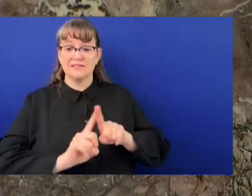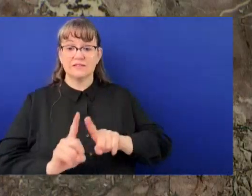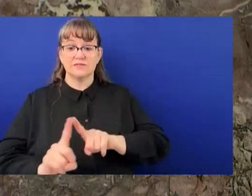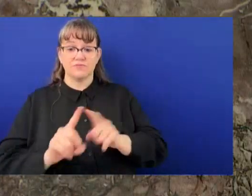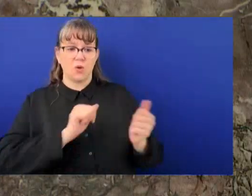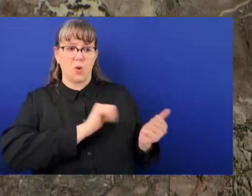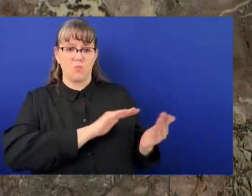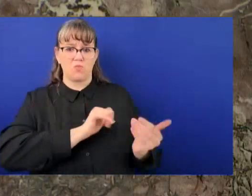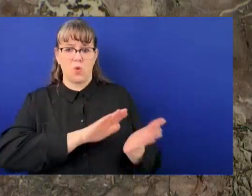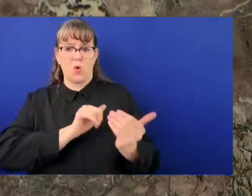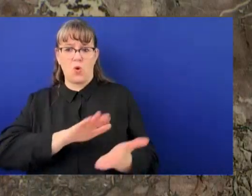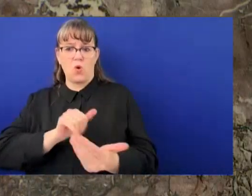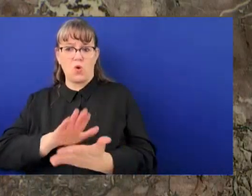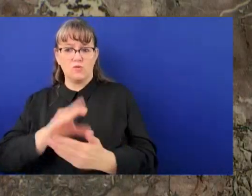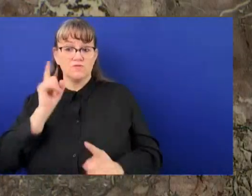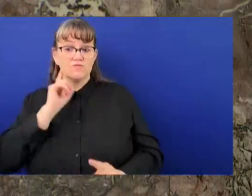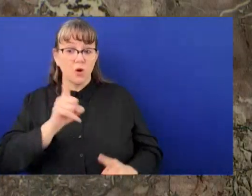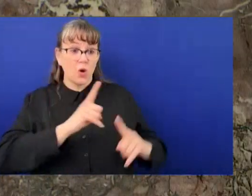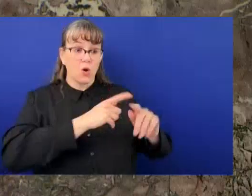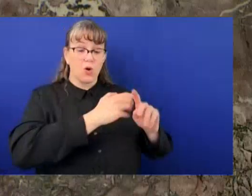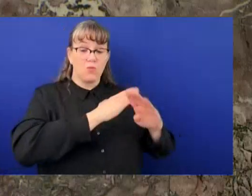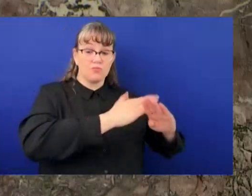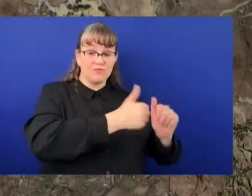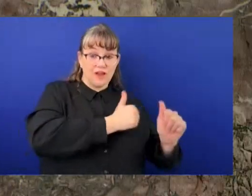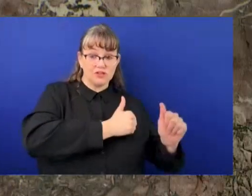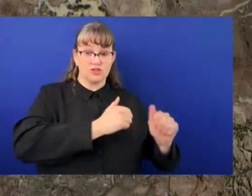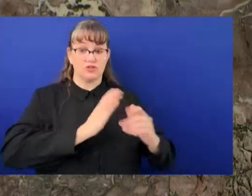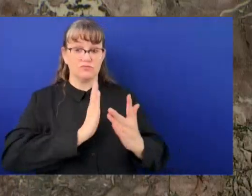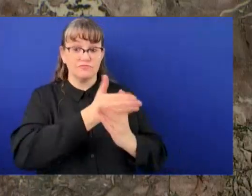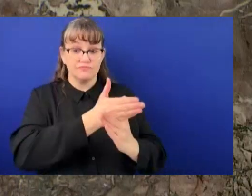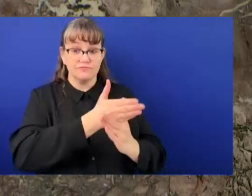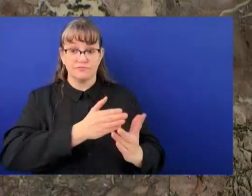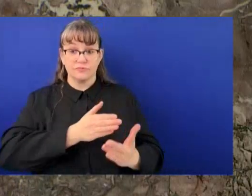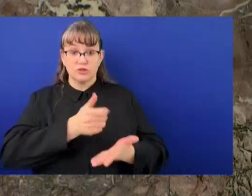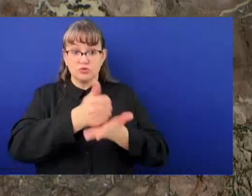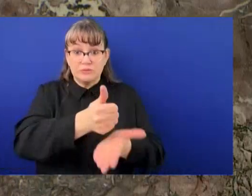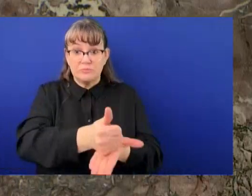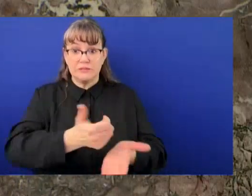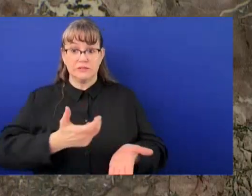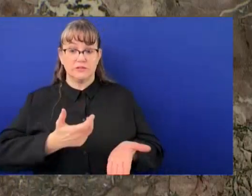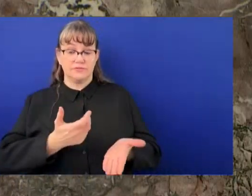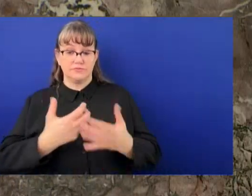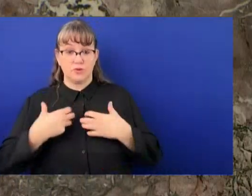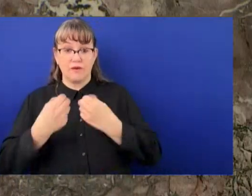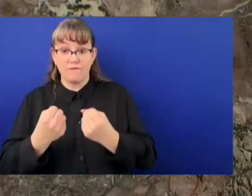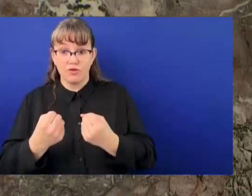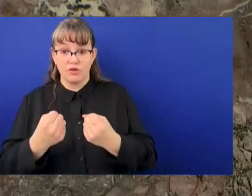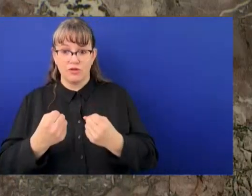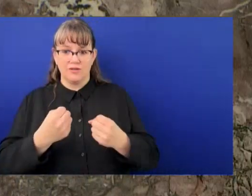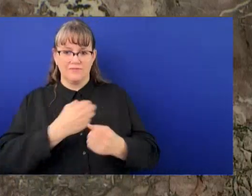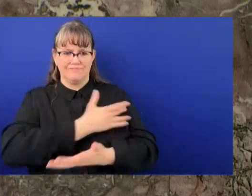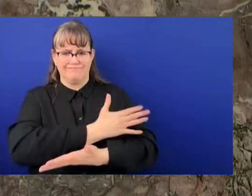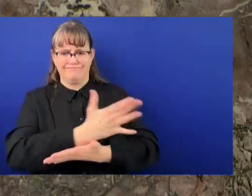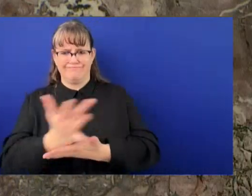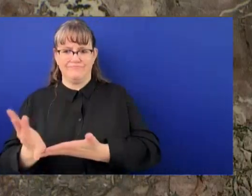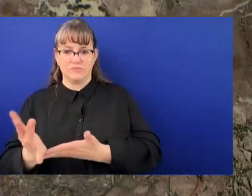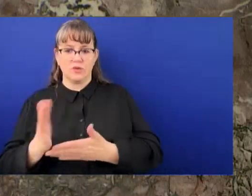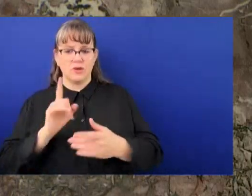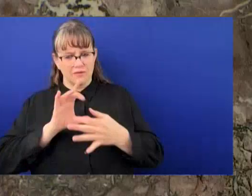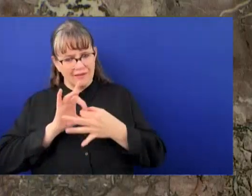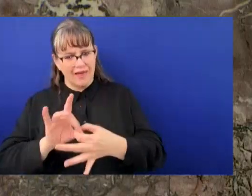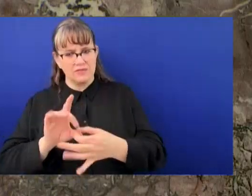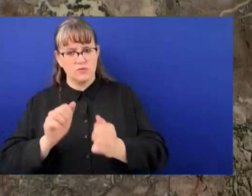and recovery to help people, to connect them to the supports and services that they need, and to keep them alive on that